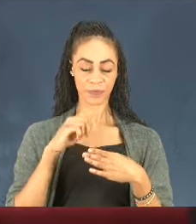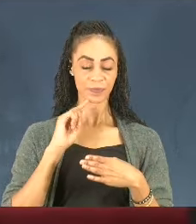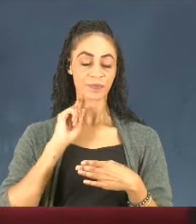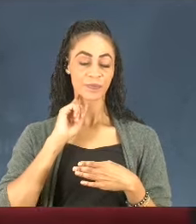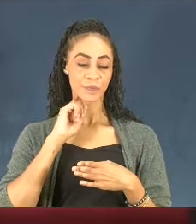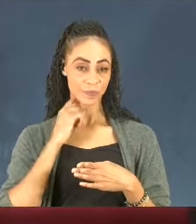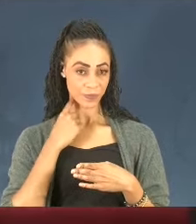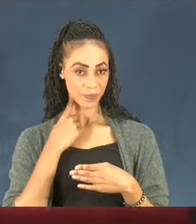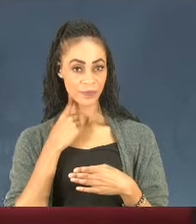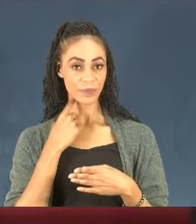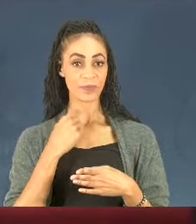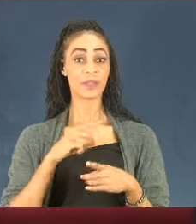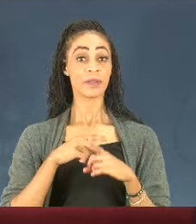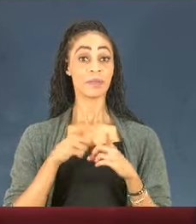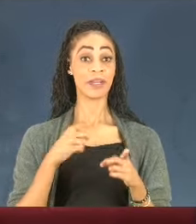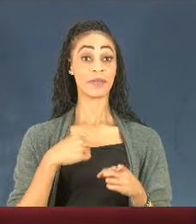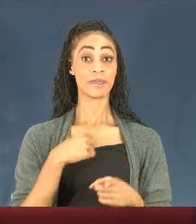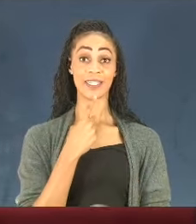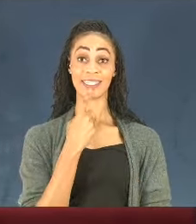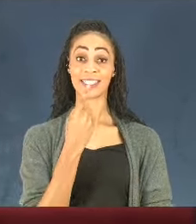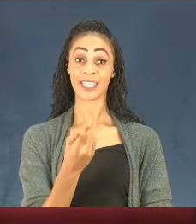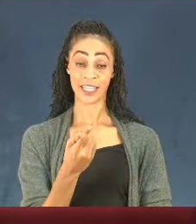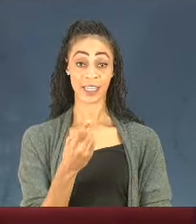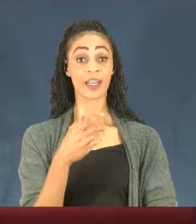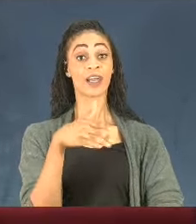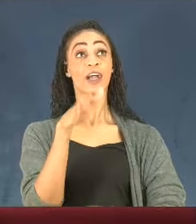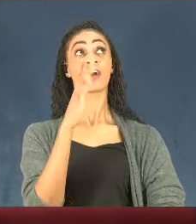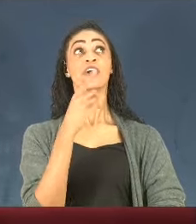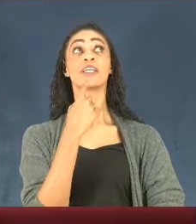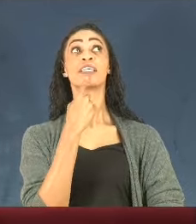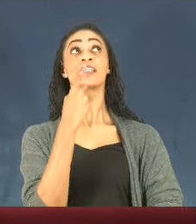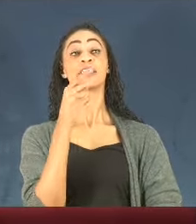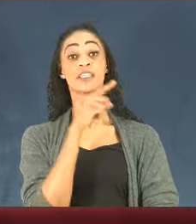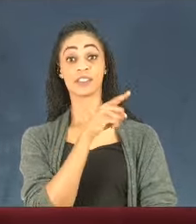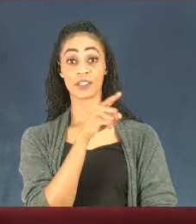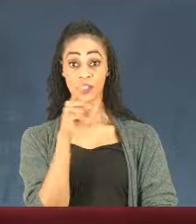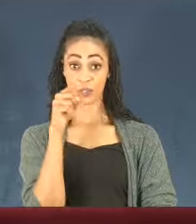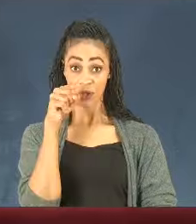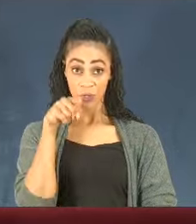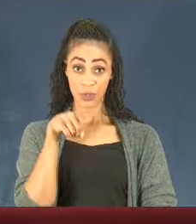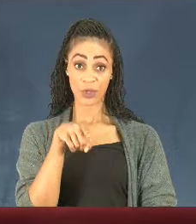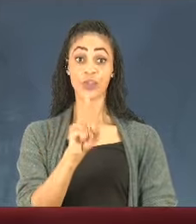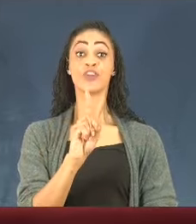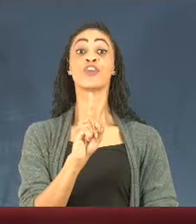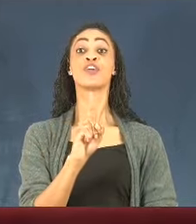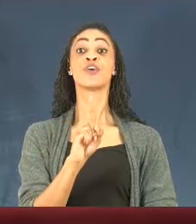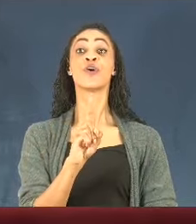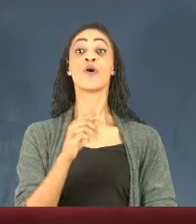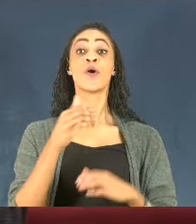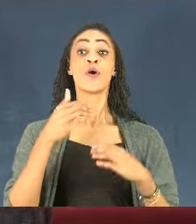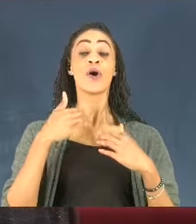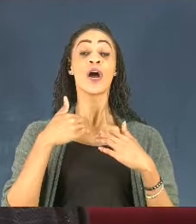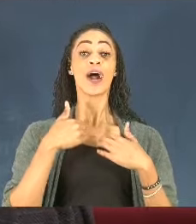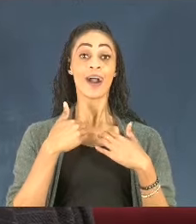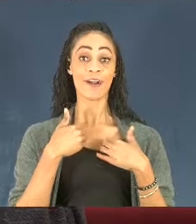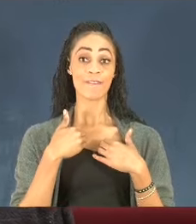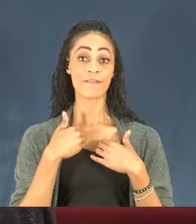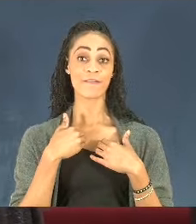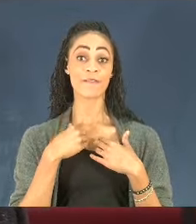How about if I tell you that part of the reason why the Lord saved you is so you could bring flavor to this